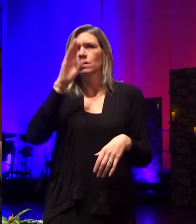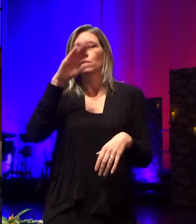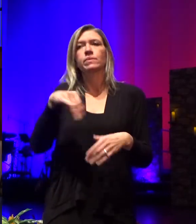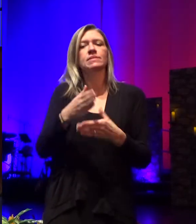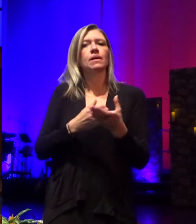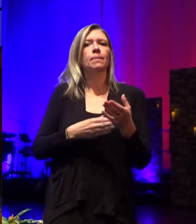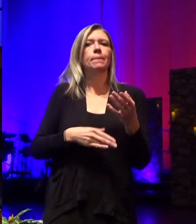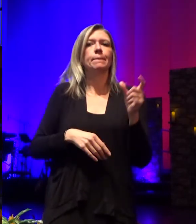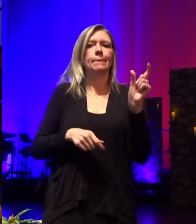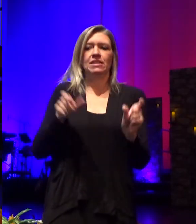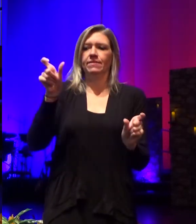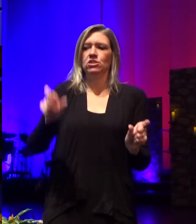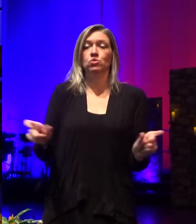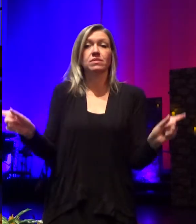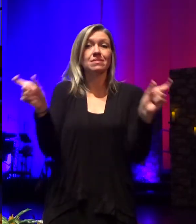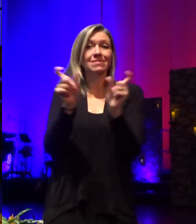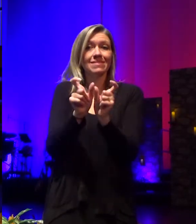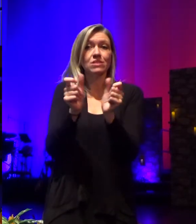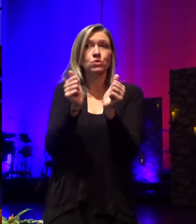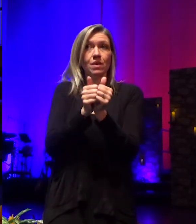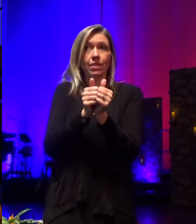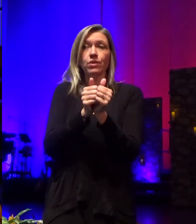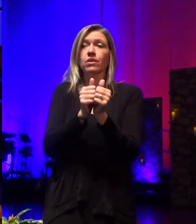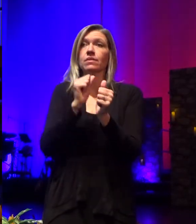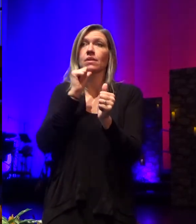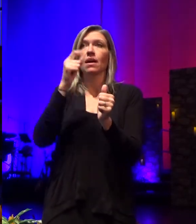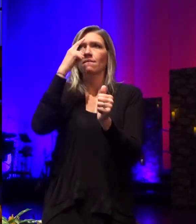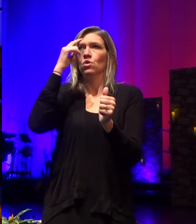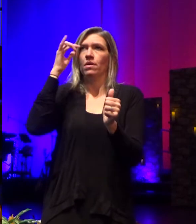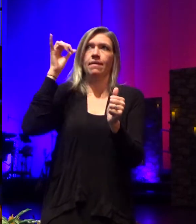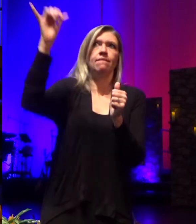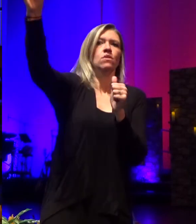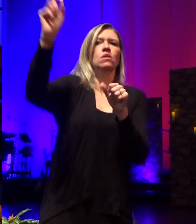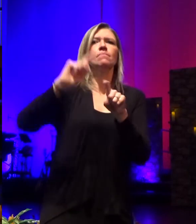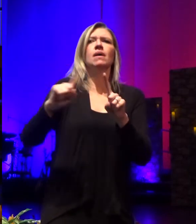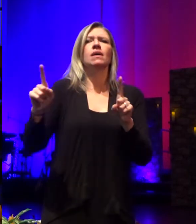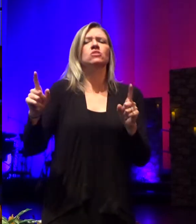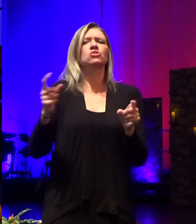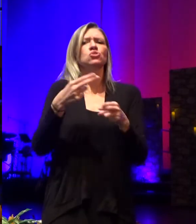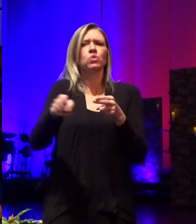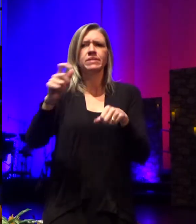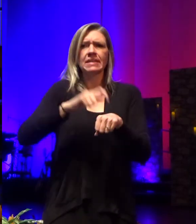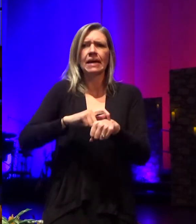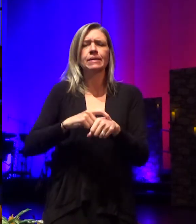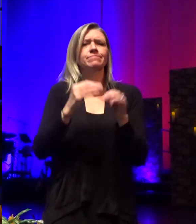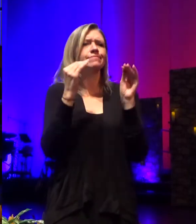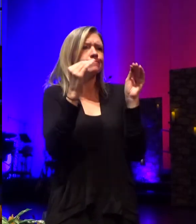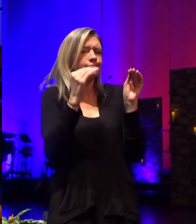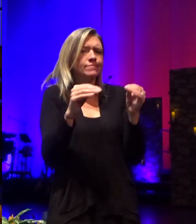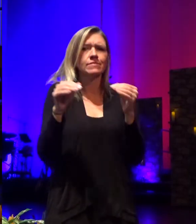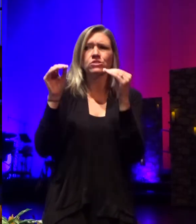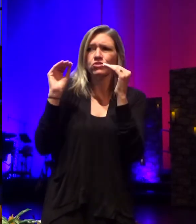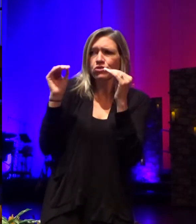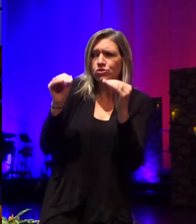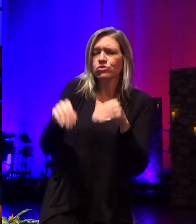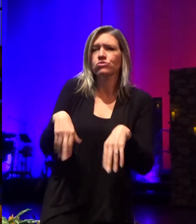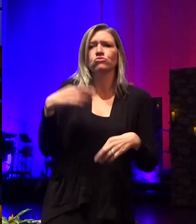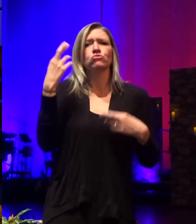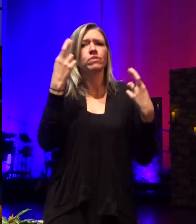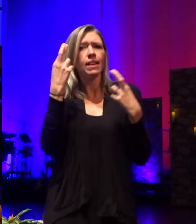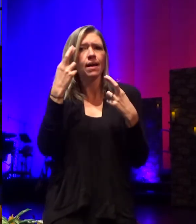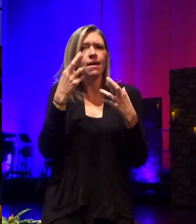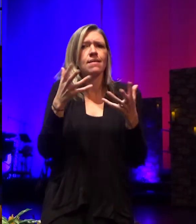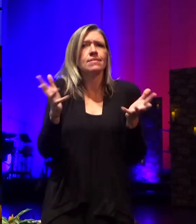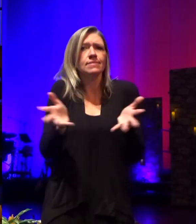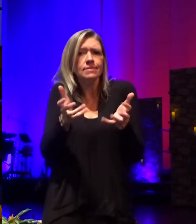be together all their days, but to bring certain lessons and insights and realizations to one another. And having served